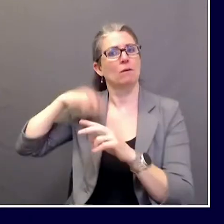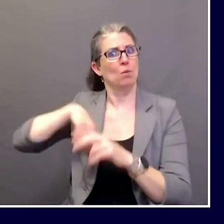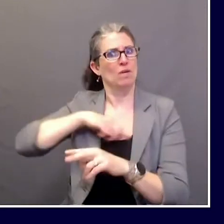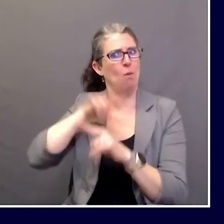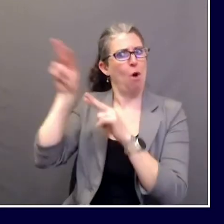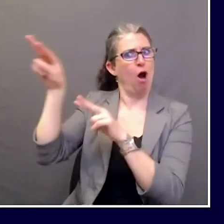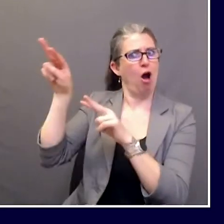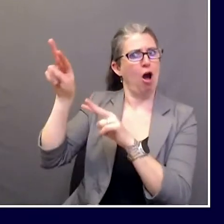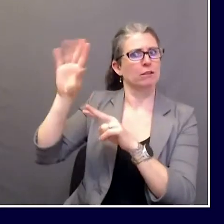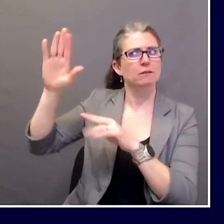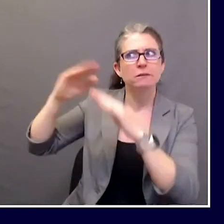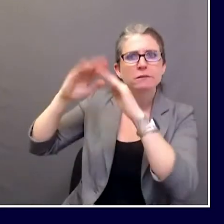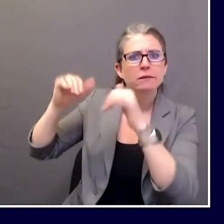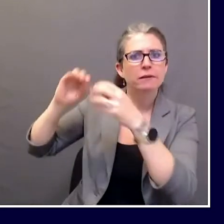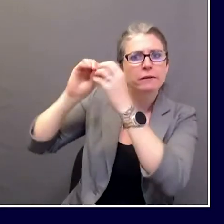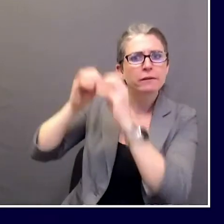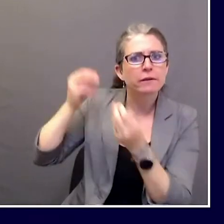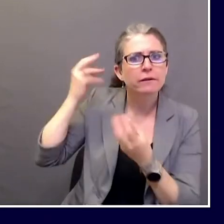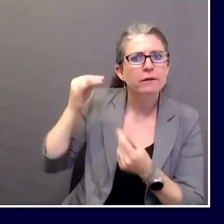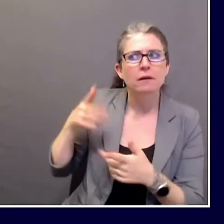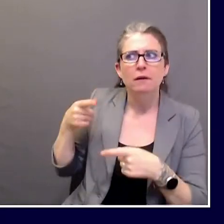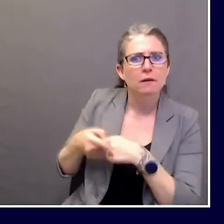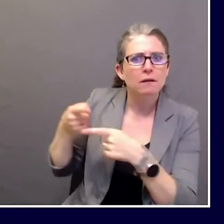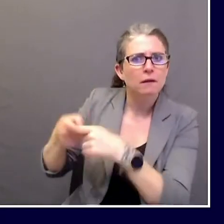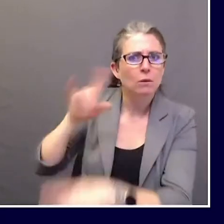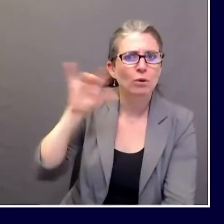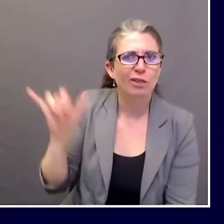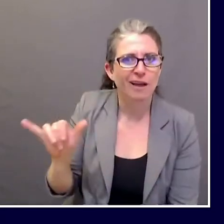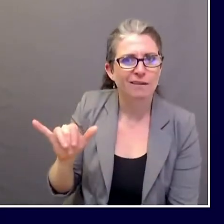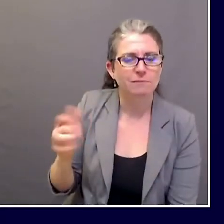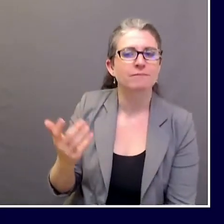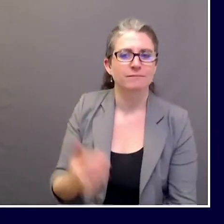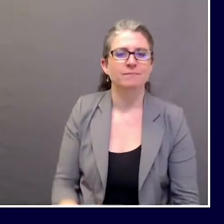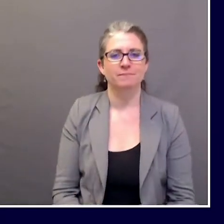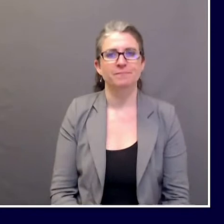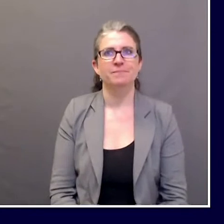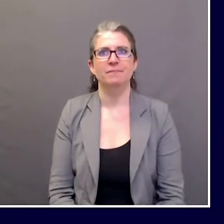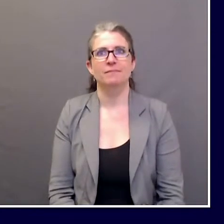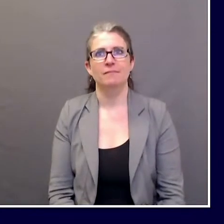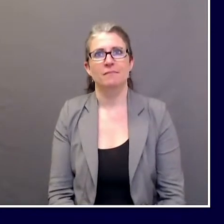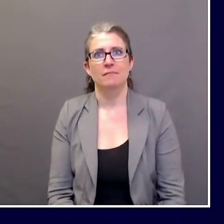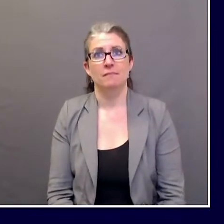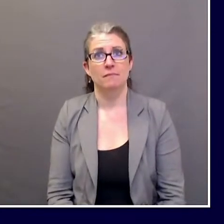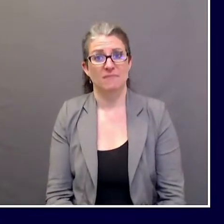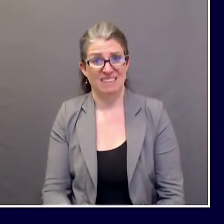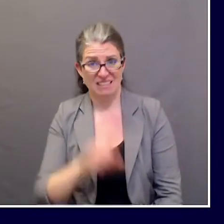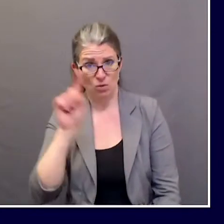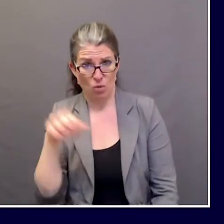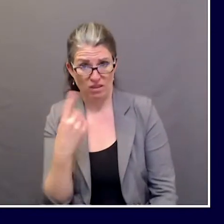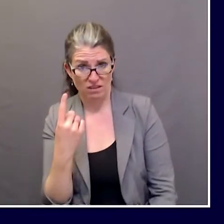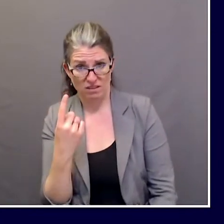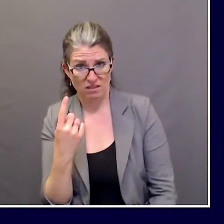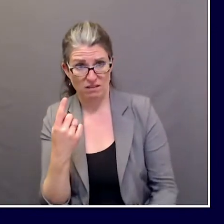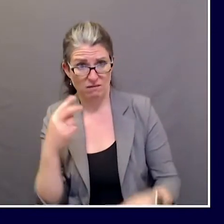great. That's just that one website that's pretty much open to the public. People can search on that. Okay. That's correct.